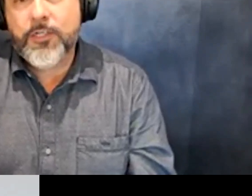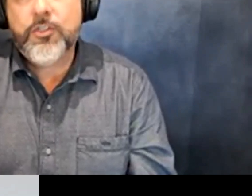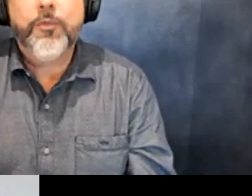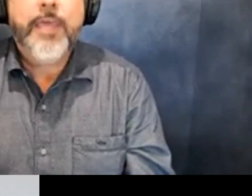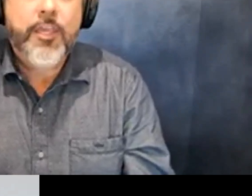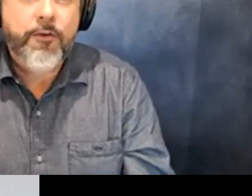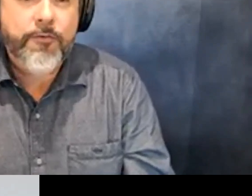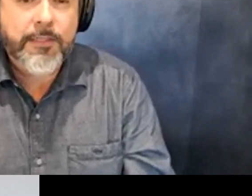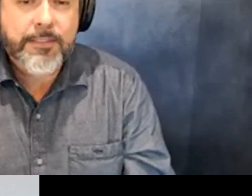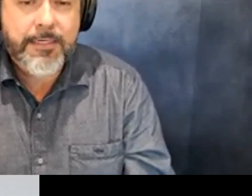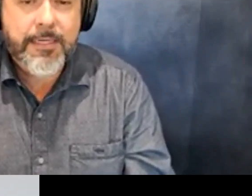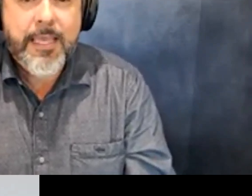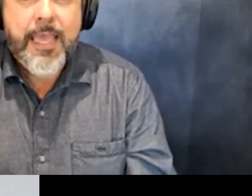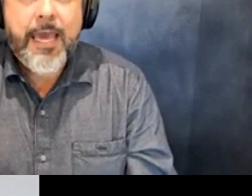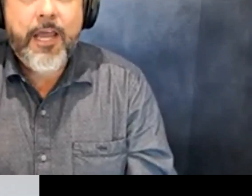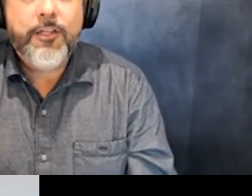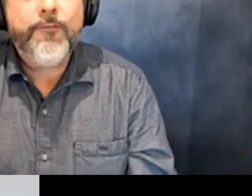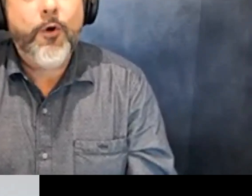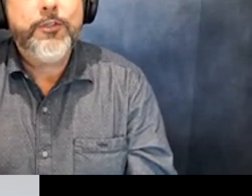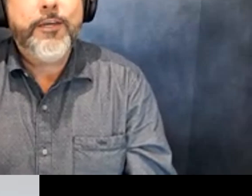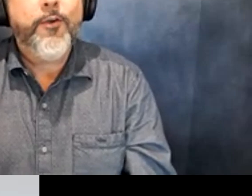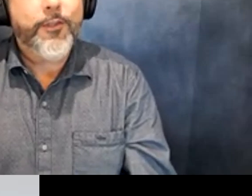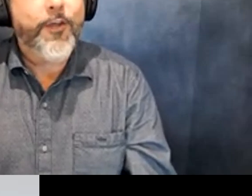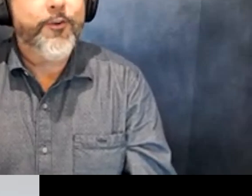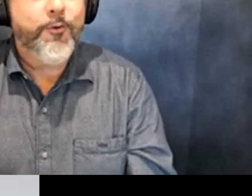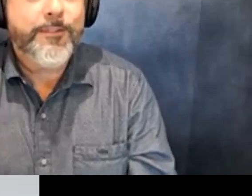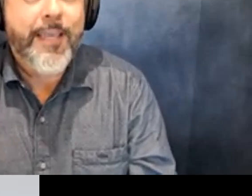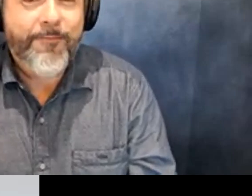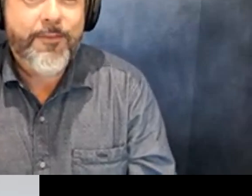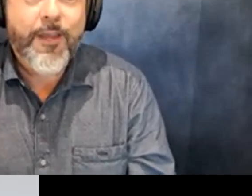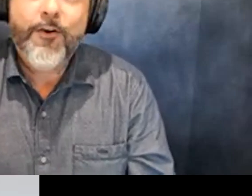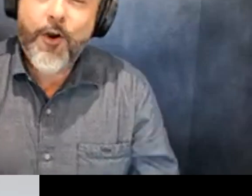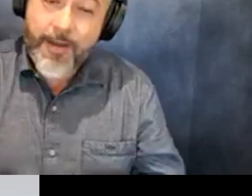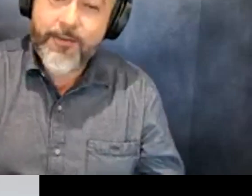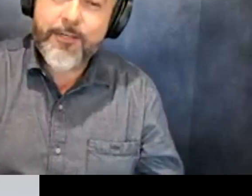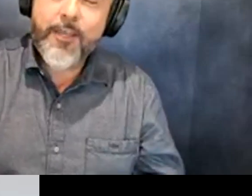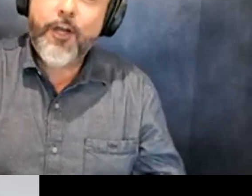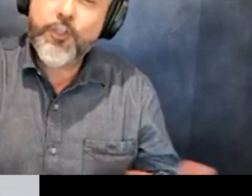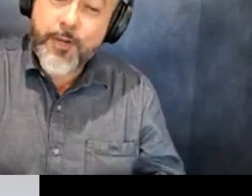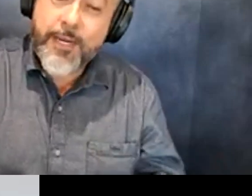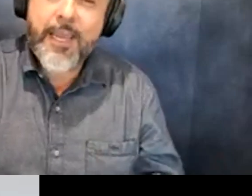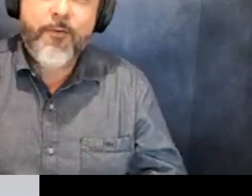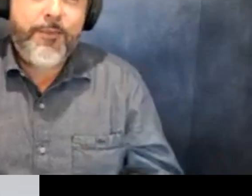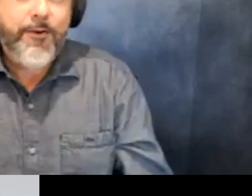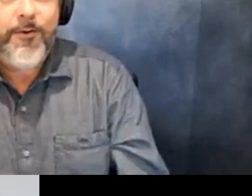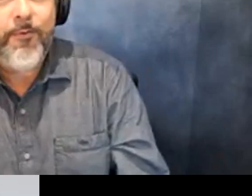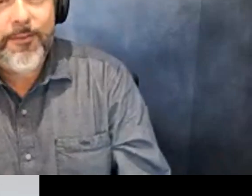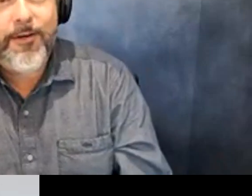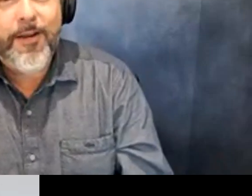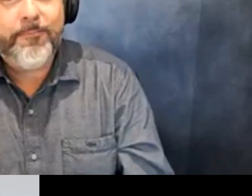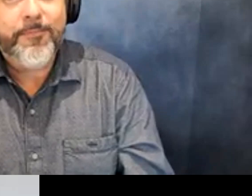and regions. So thank you for listening. And I look forward to hearing what the other groups are doing and what